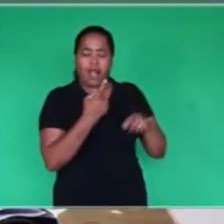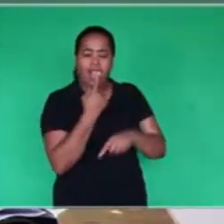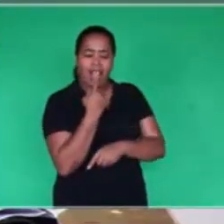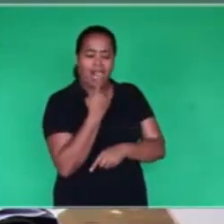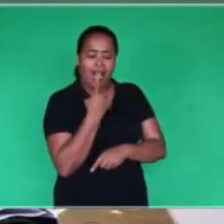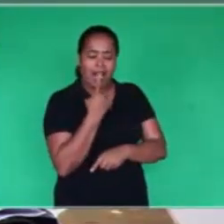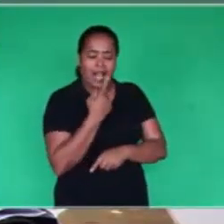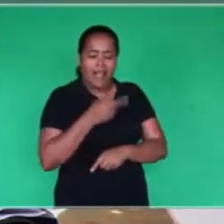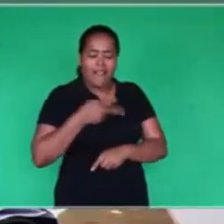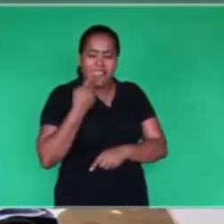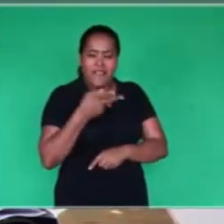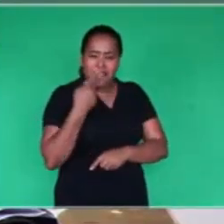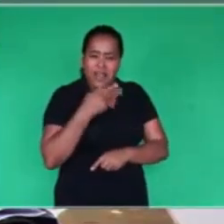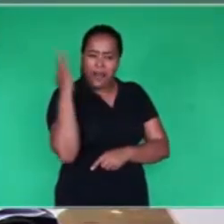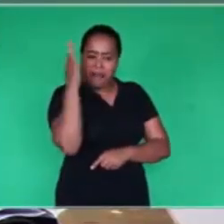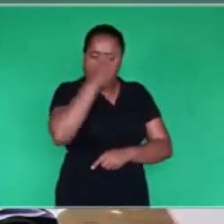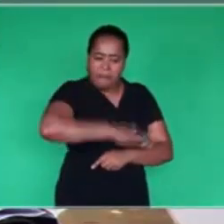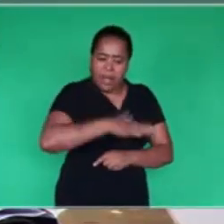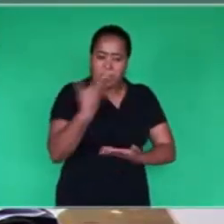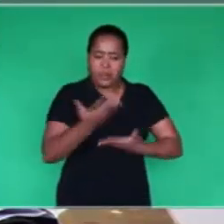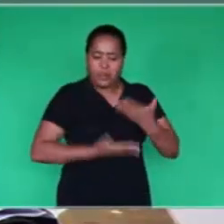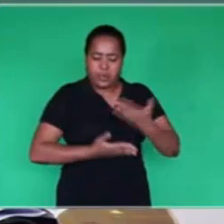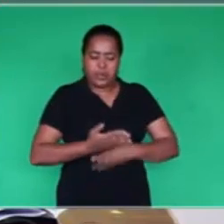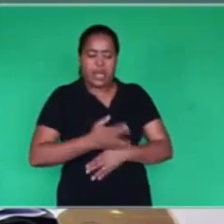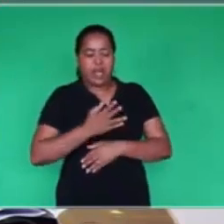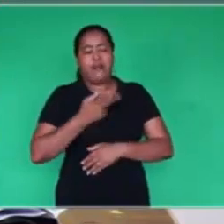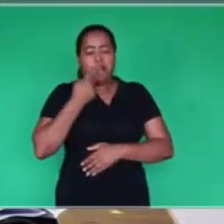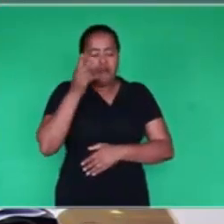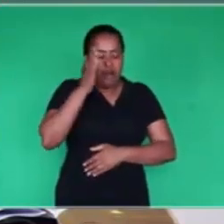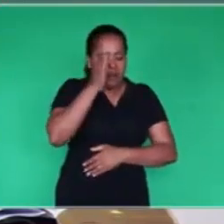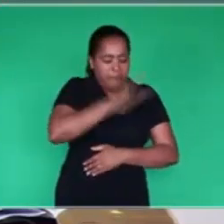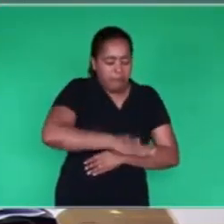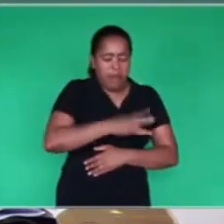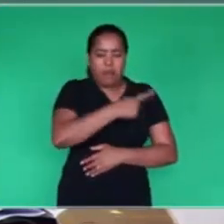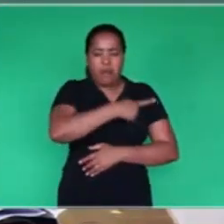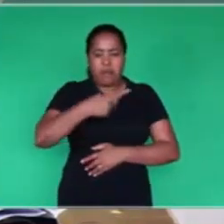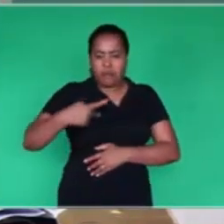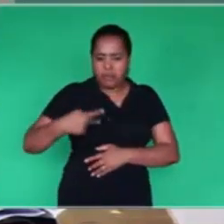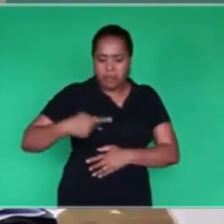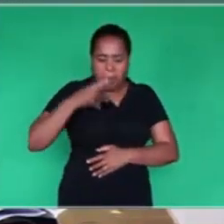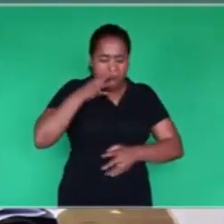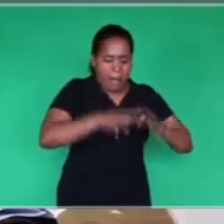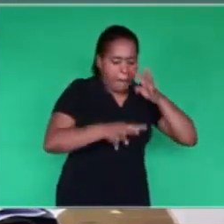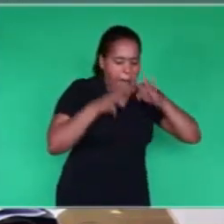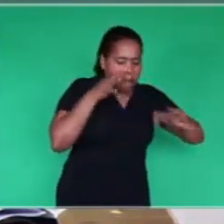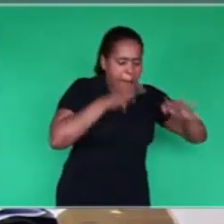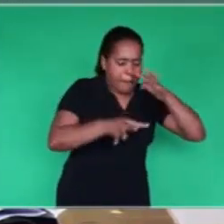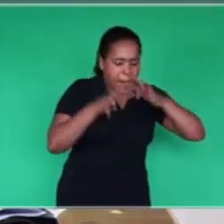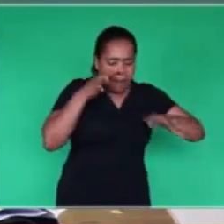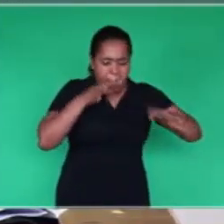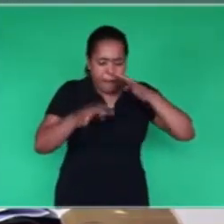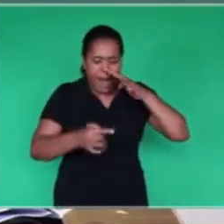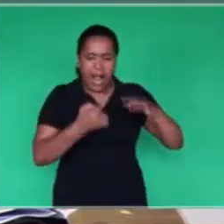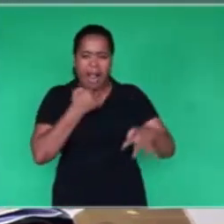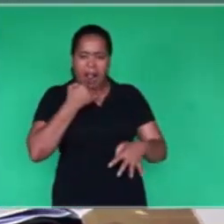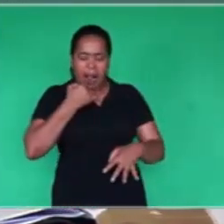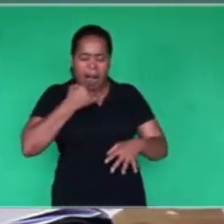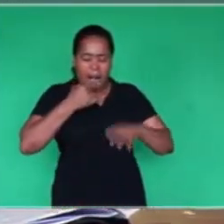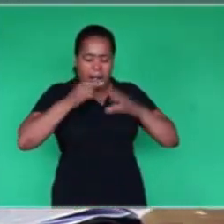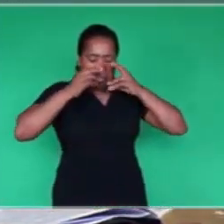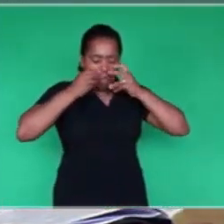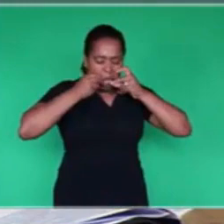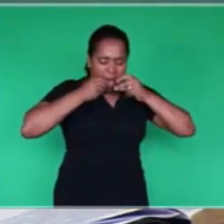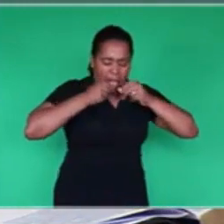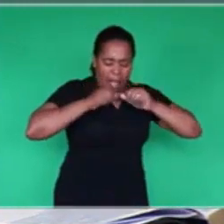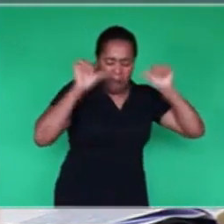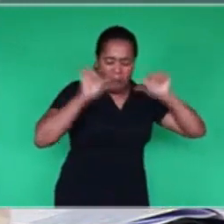will rot in your mouth. And those who will battle against Israel, this